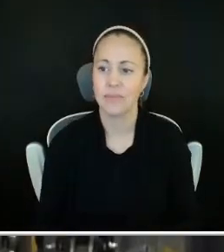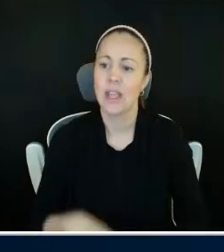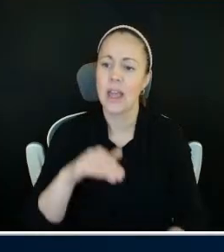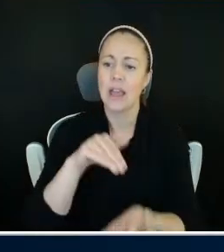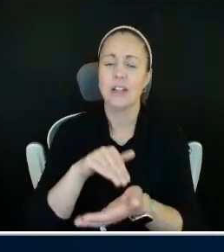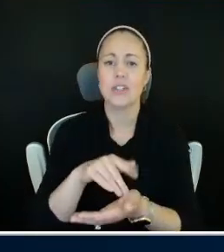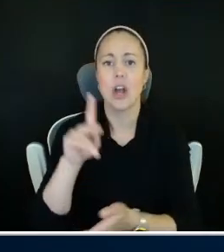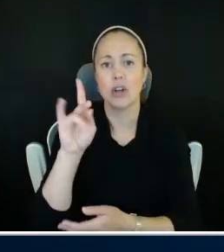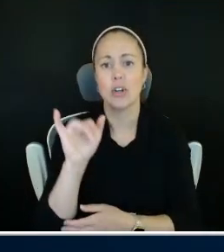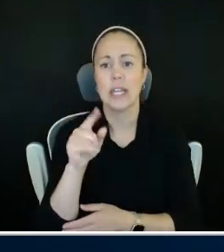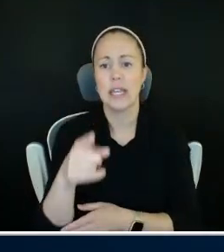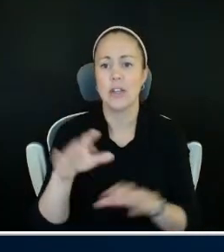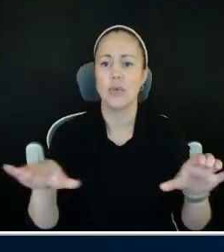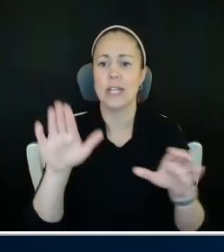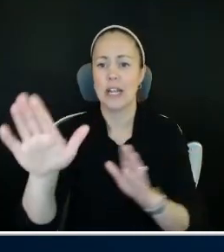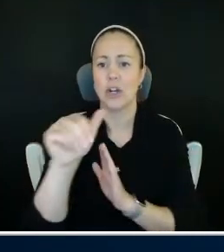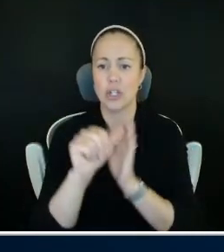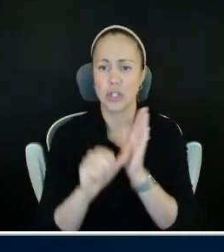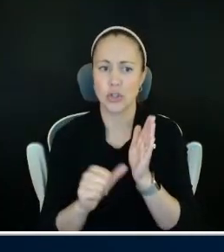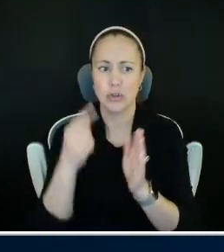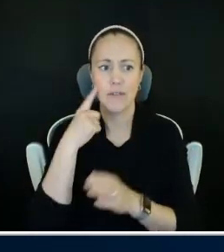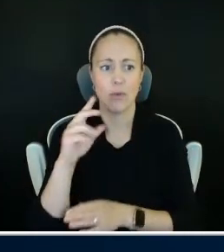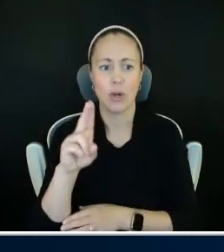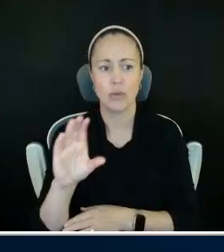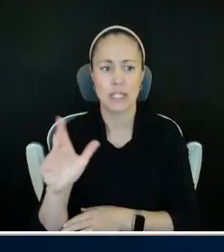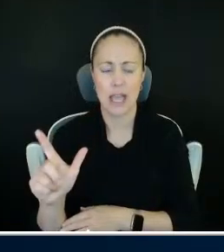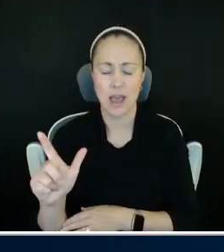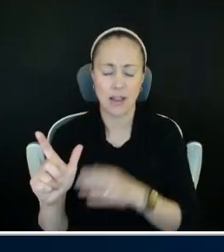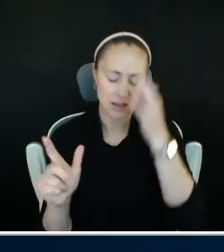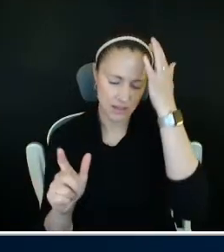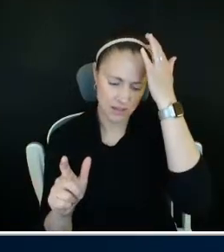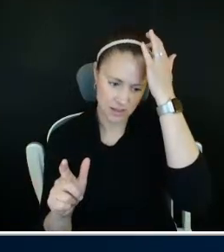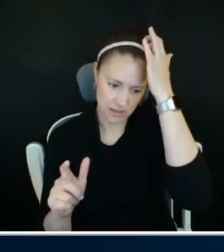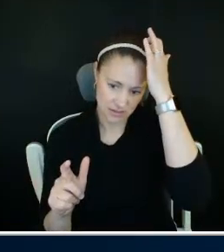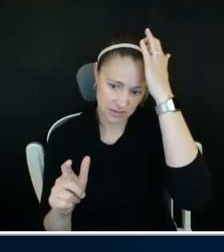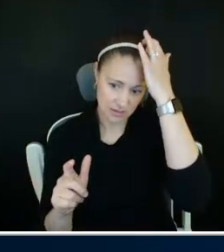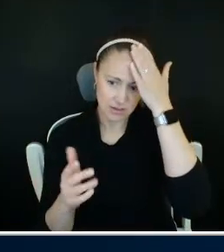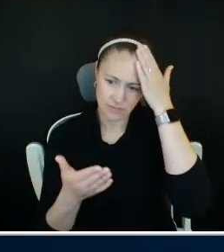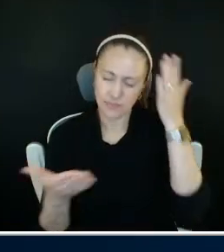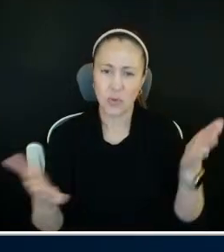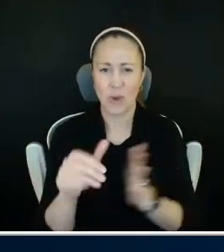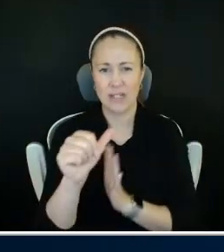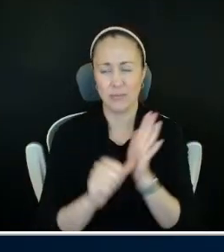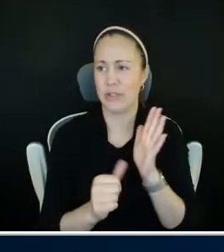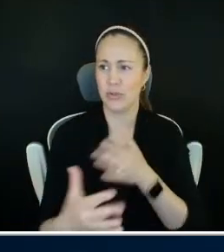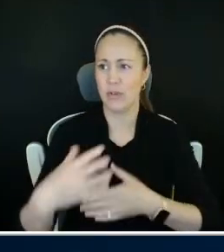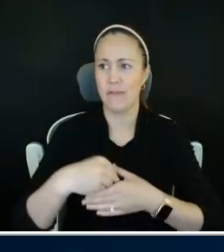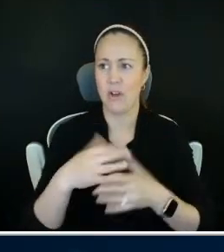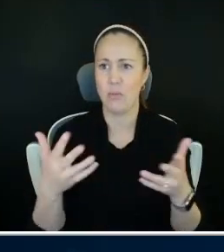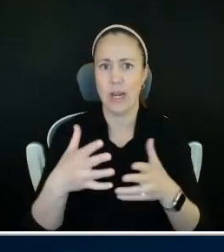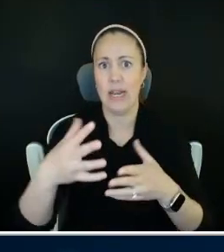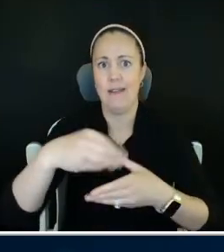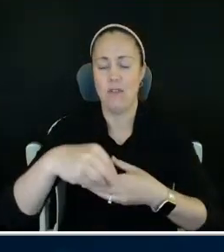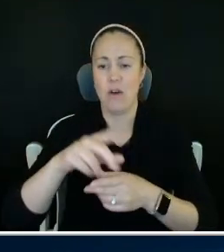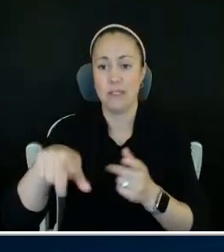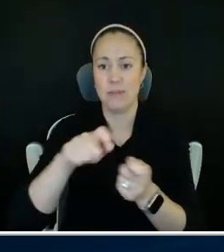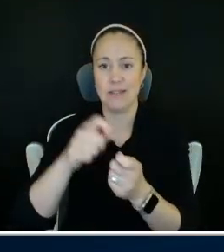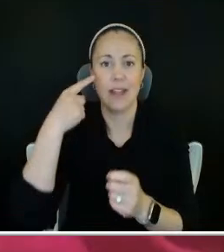UCL reconstruction surgery. What does that procedure involve? What did it involve specifically for Lael?